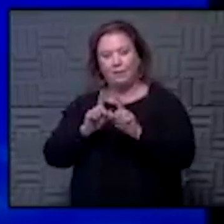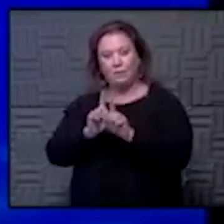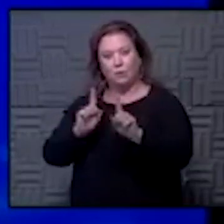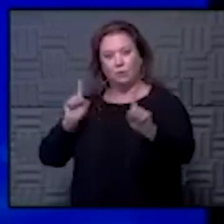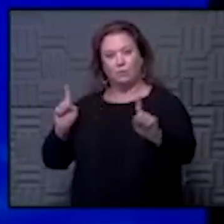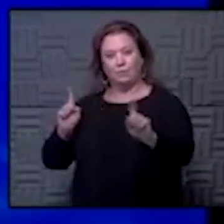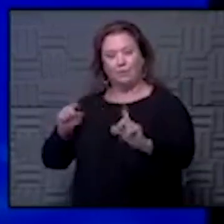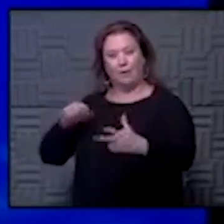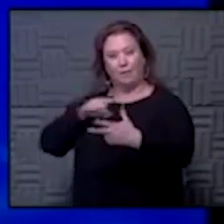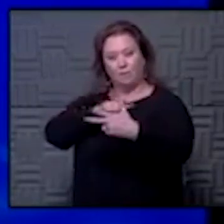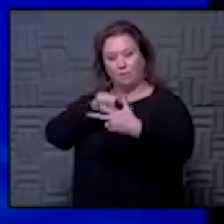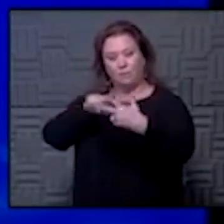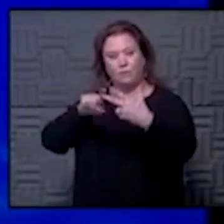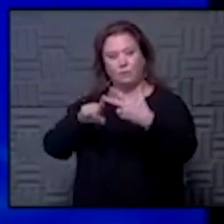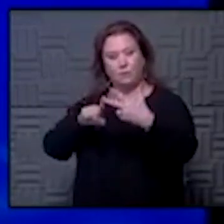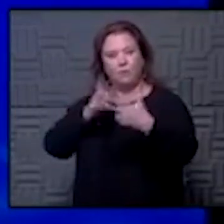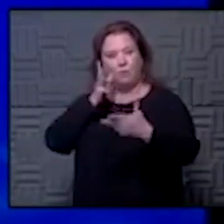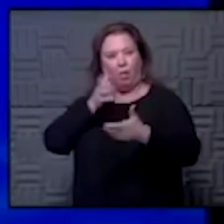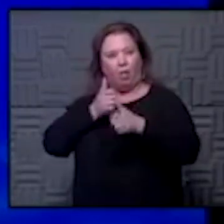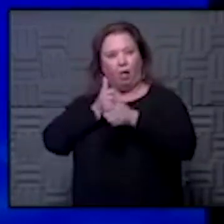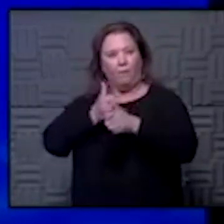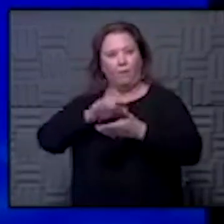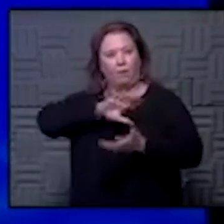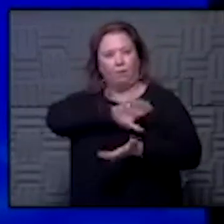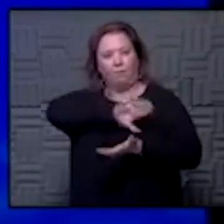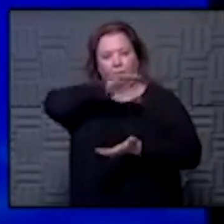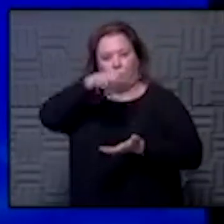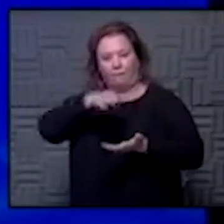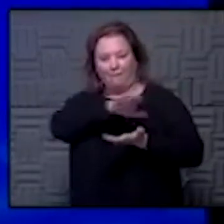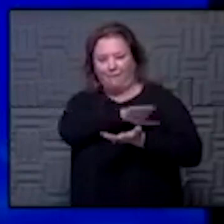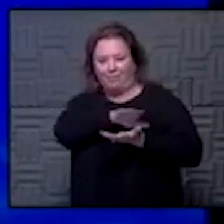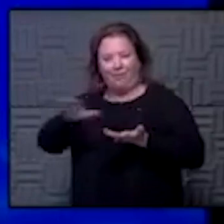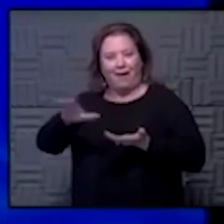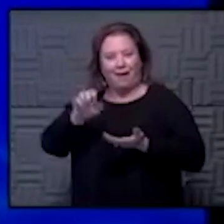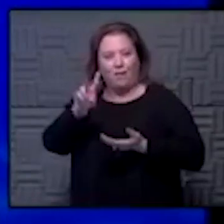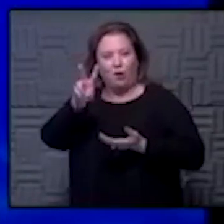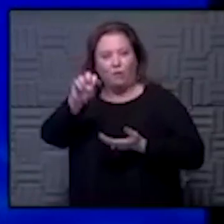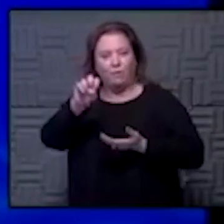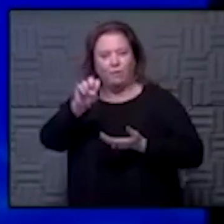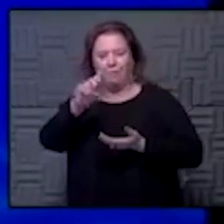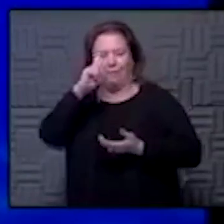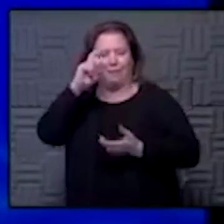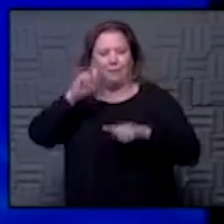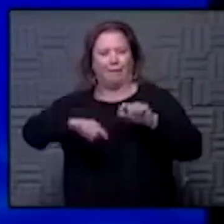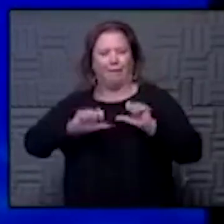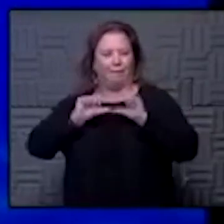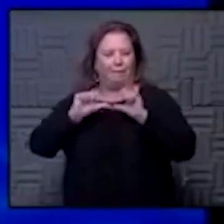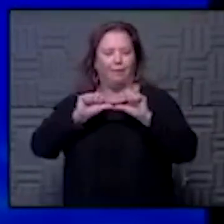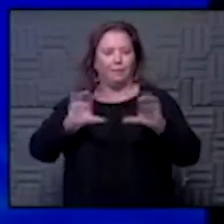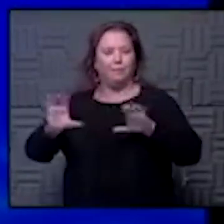things that are going to really bend the curve, because we can't just keep doing what we're doing.